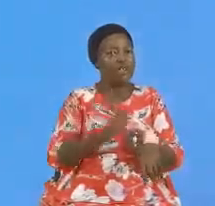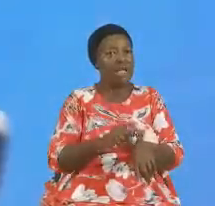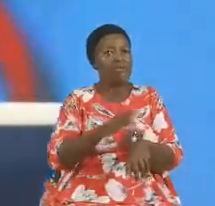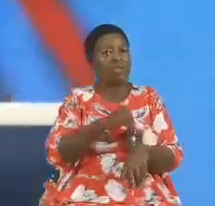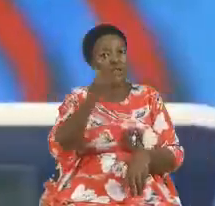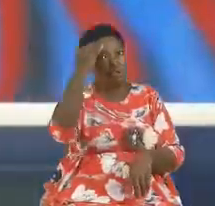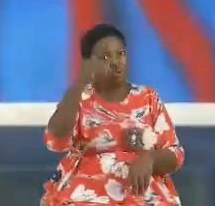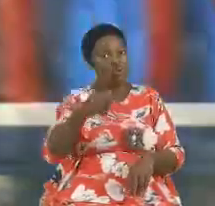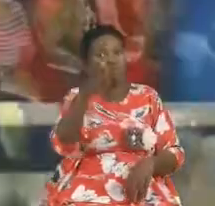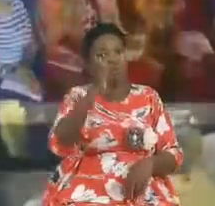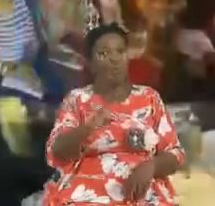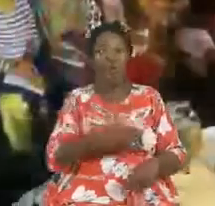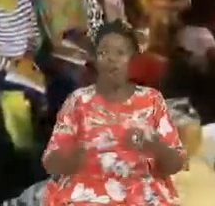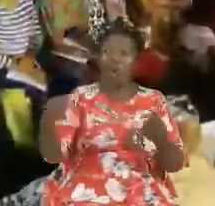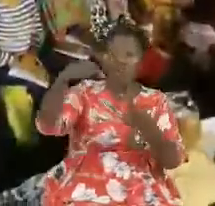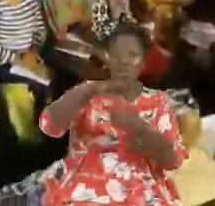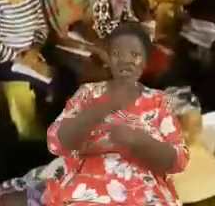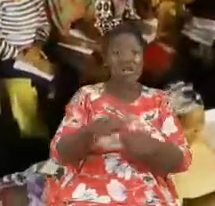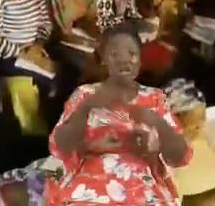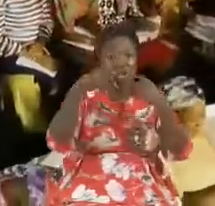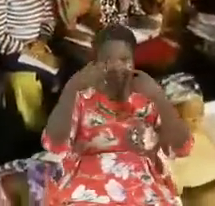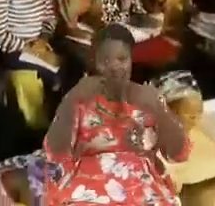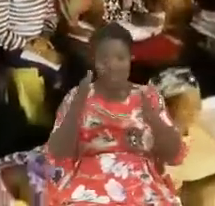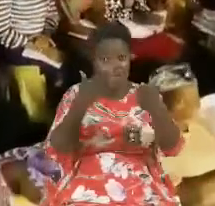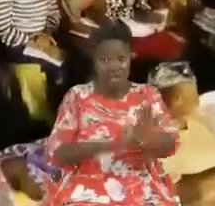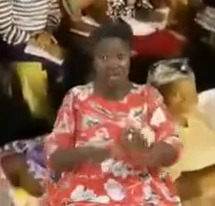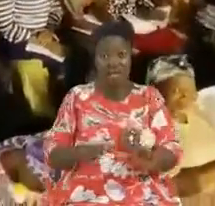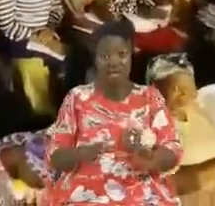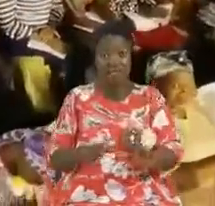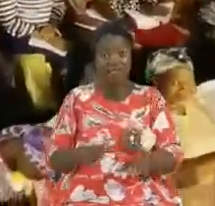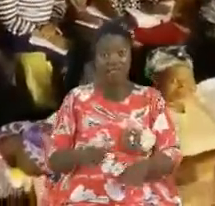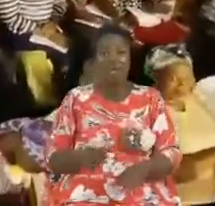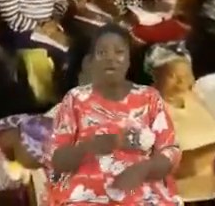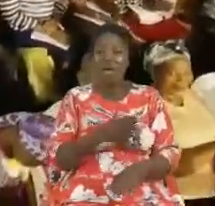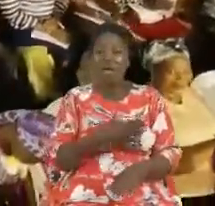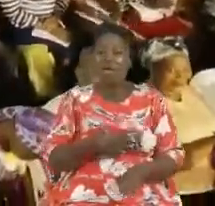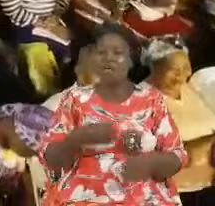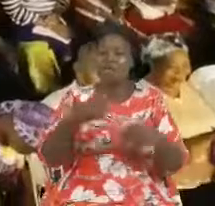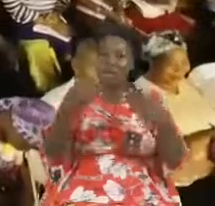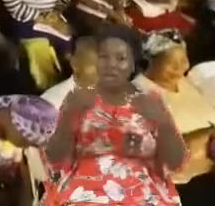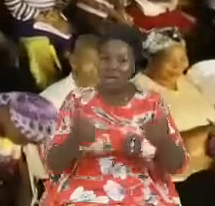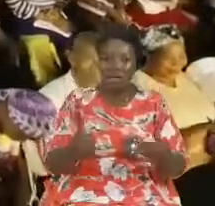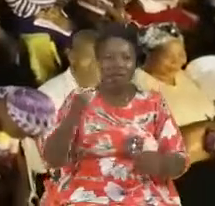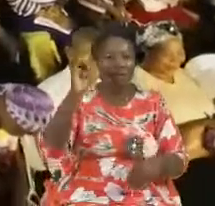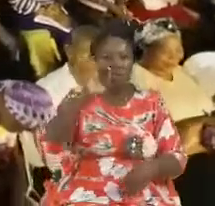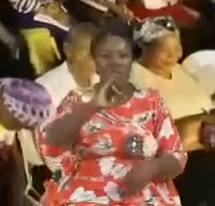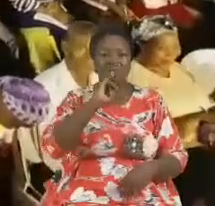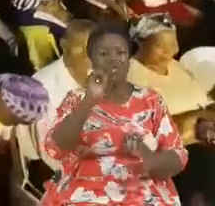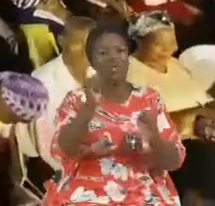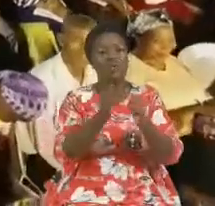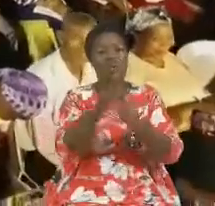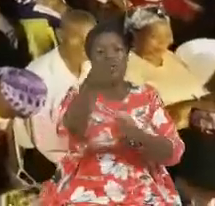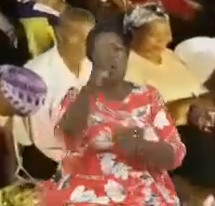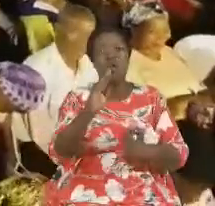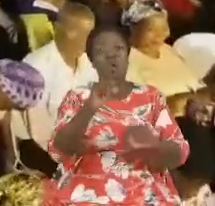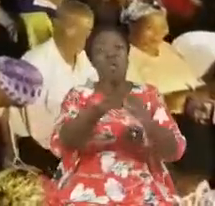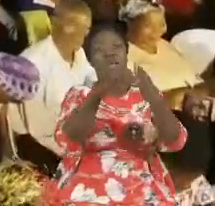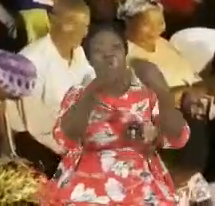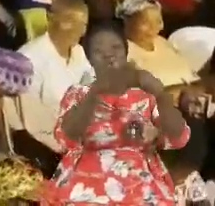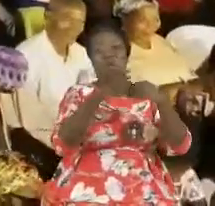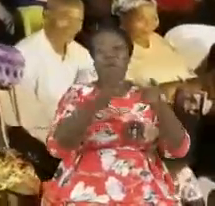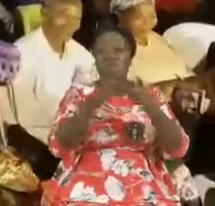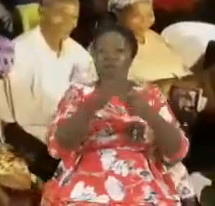of God from the time he knew God until he breathed his last, and now